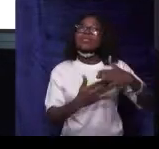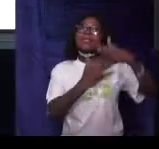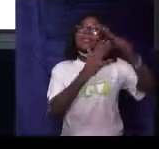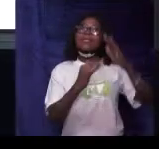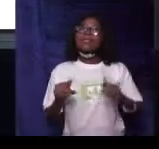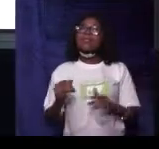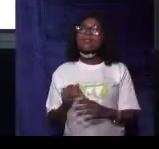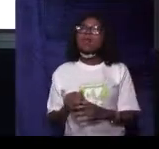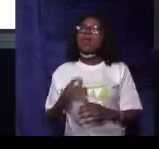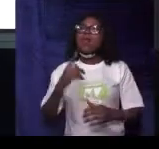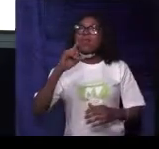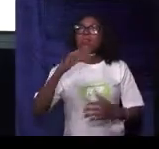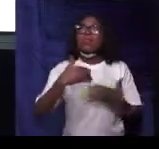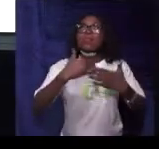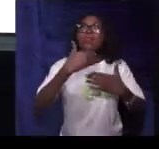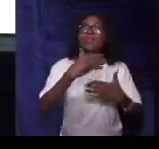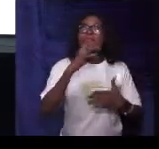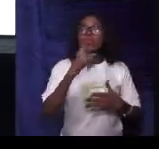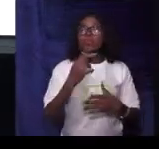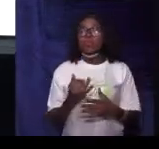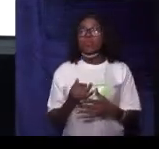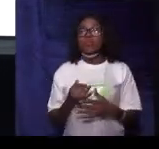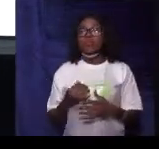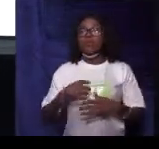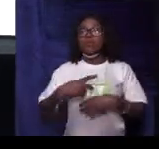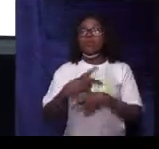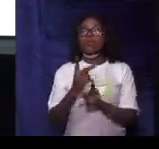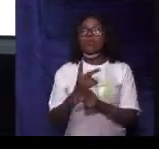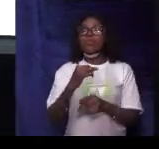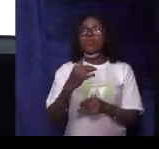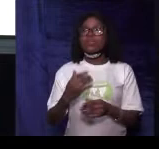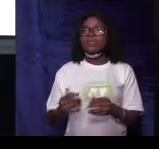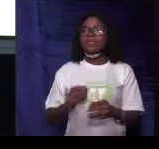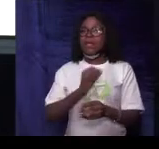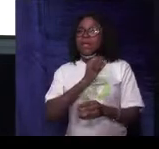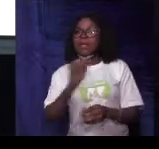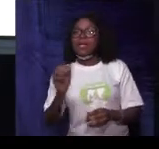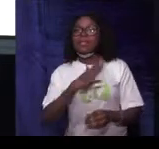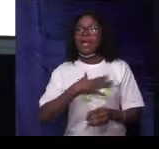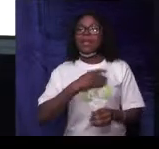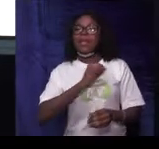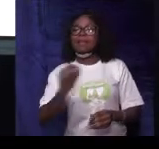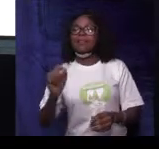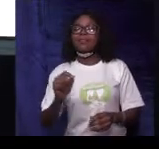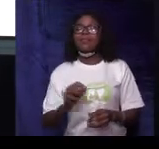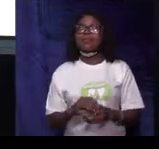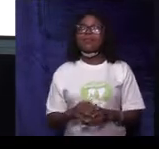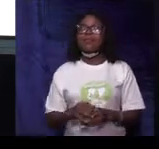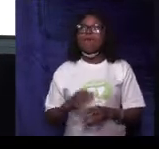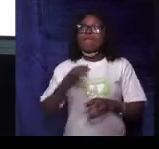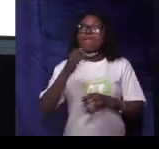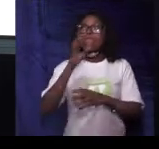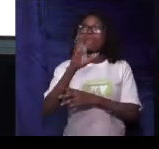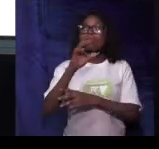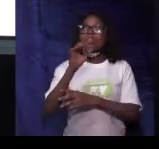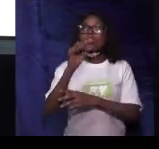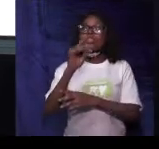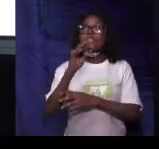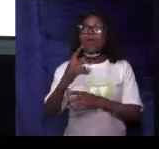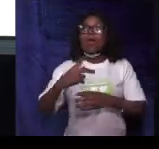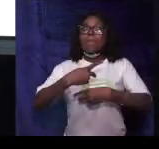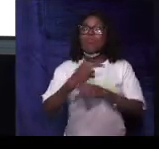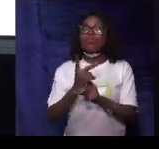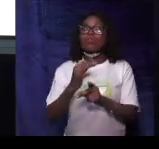leading. Maybe you. Next question. Friction produces dash and dash.